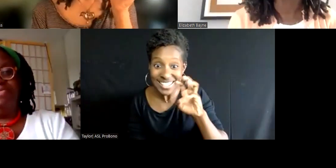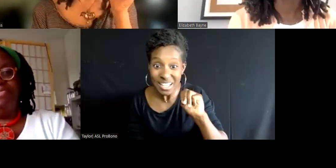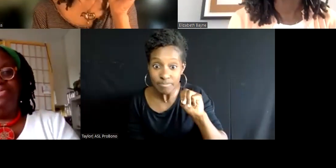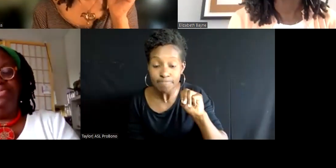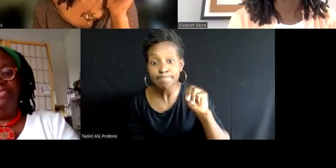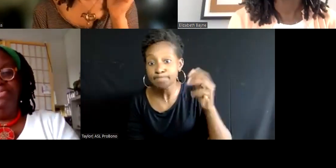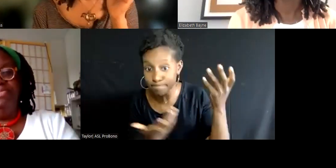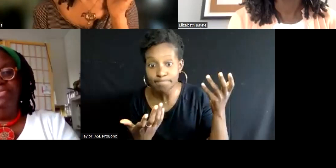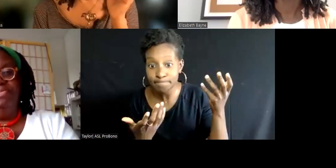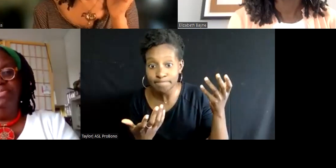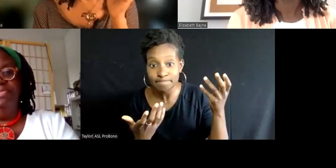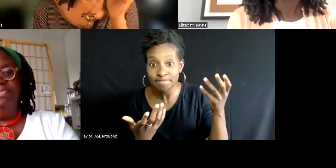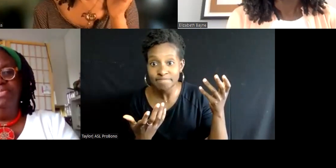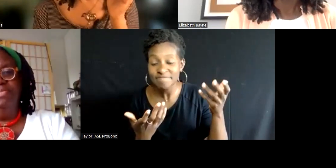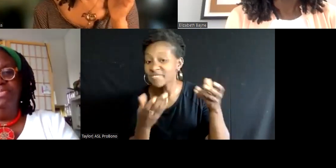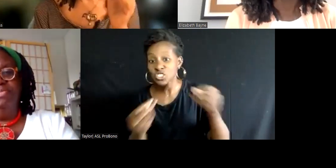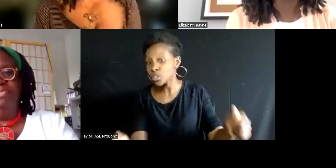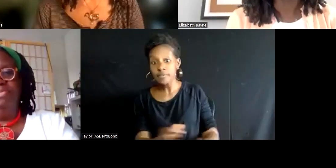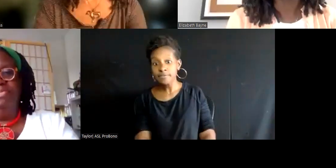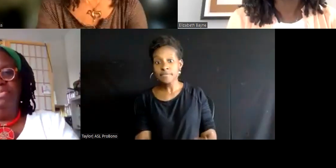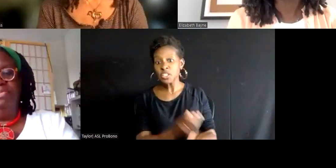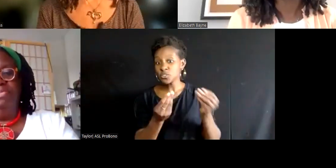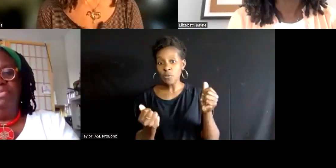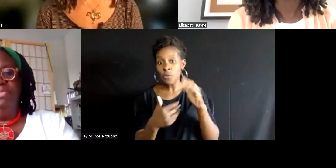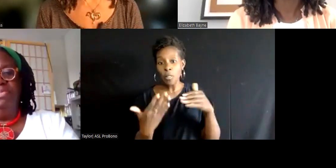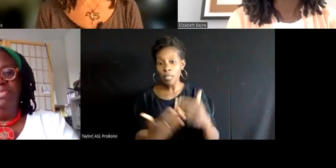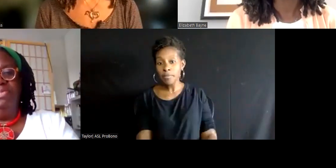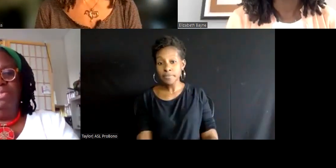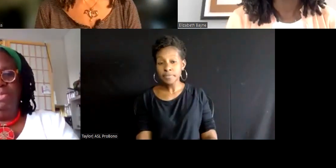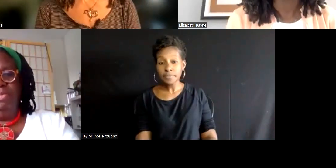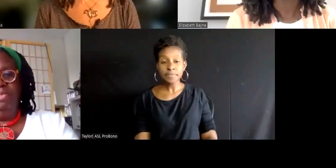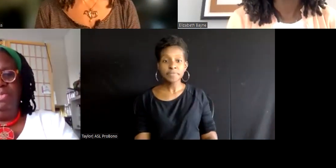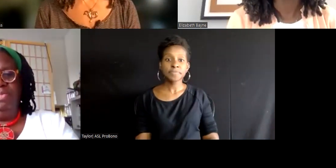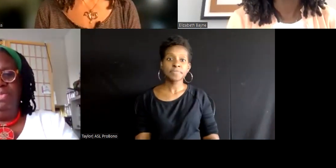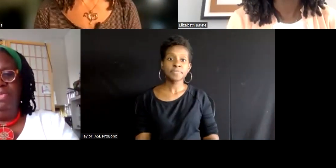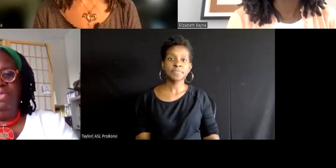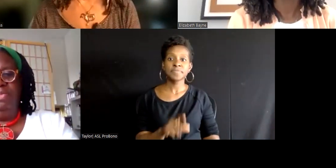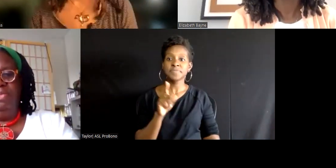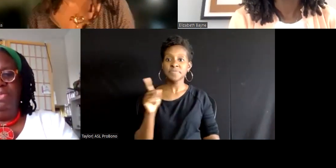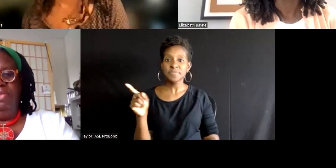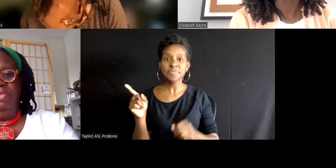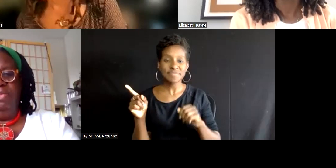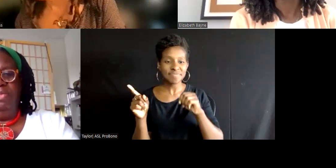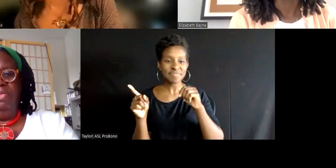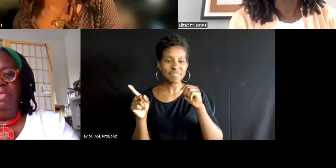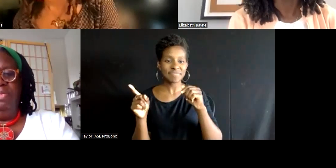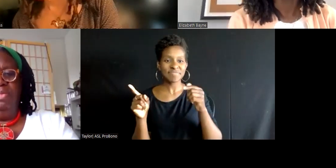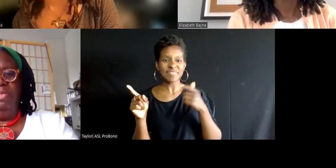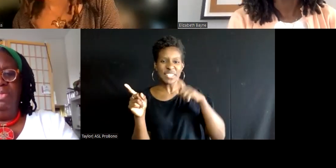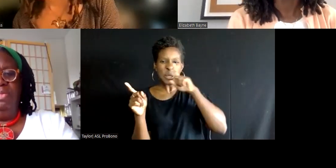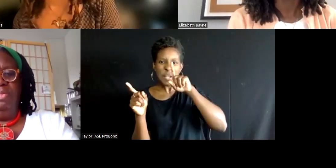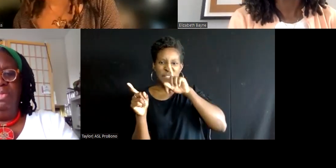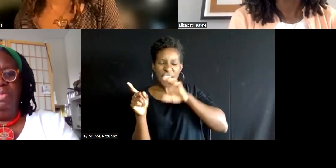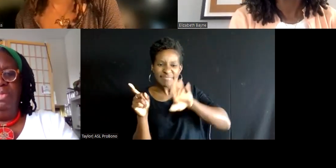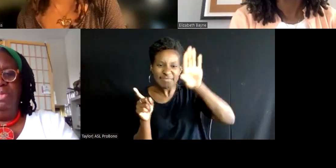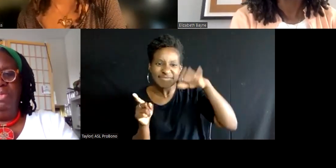Else. So can I ask a question about, can I jump in here? I know we're going to do the chat, but I just wanted to jump in